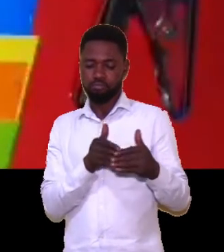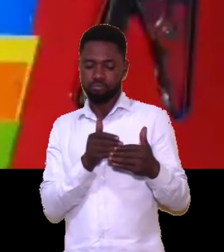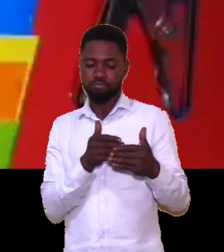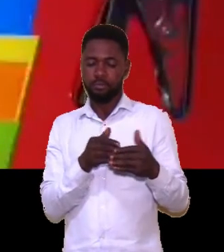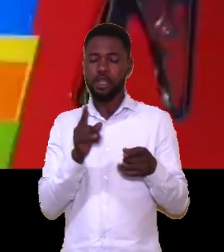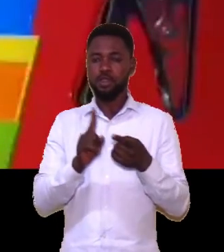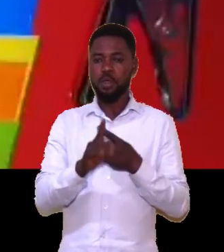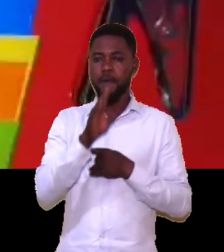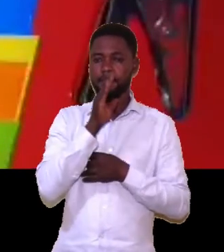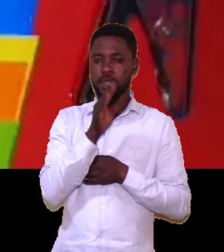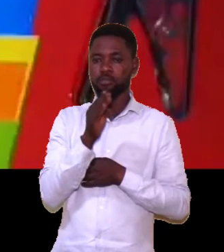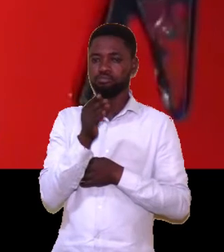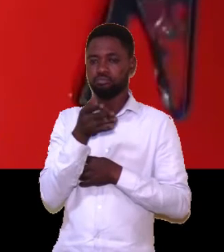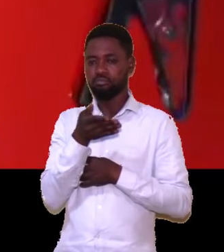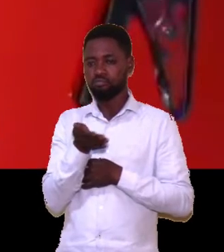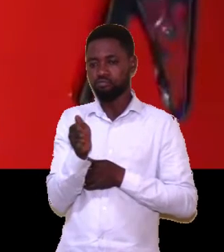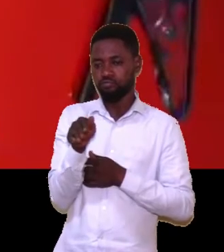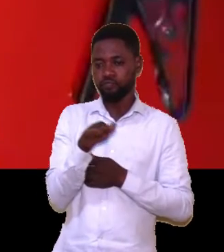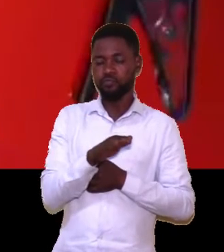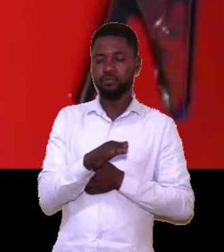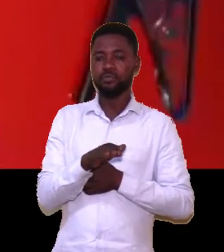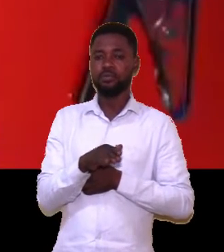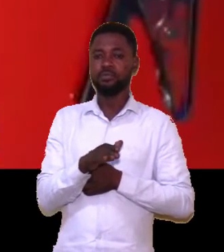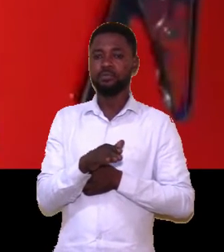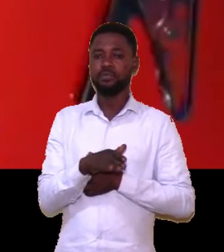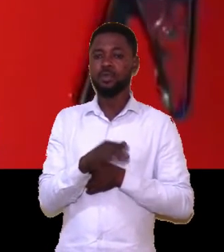side to be curved.